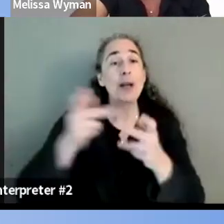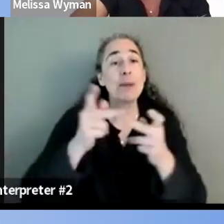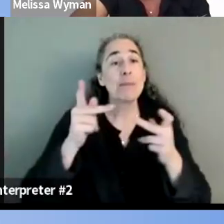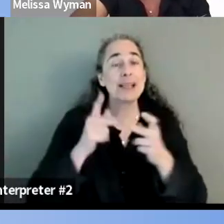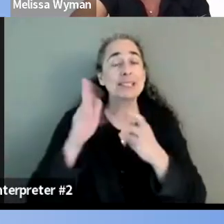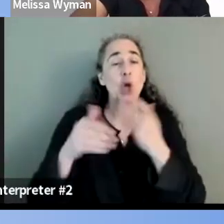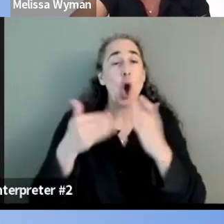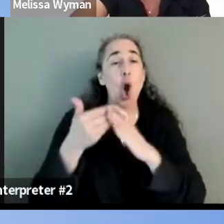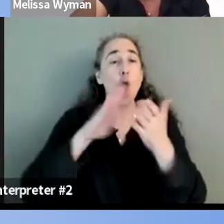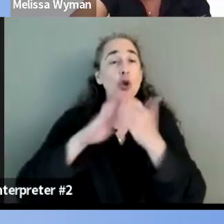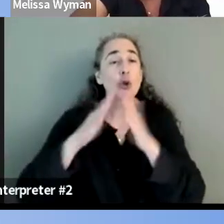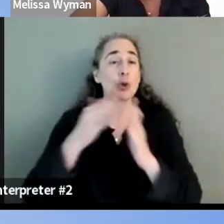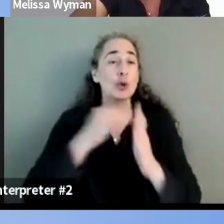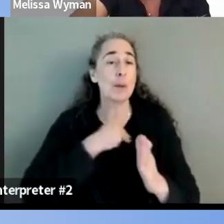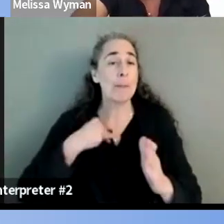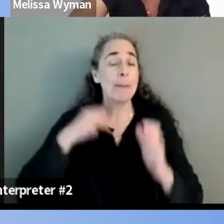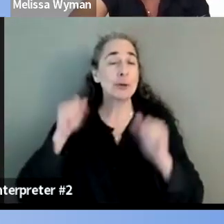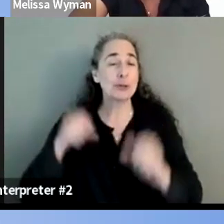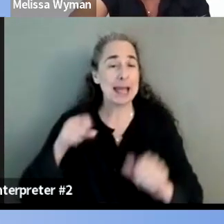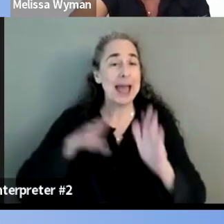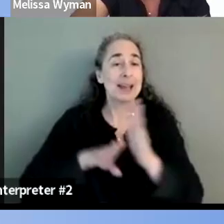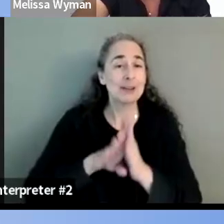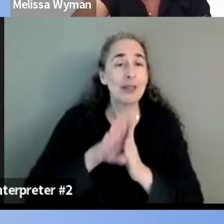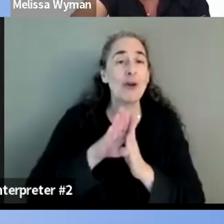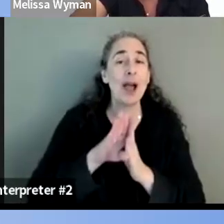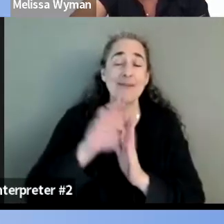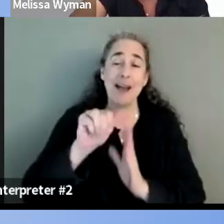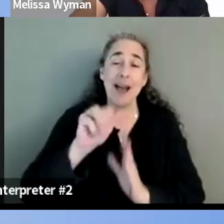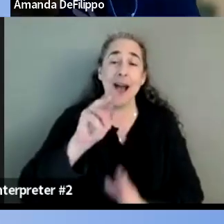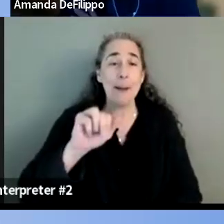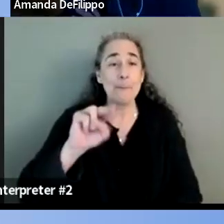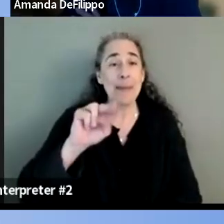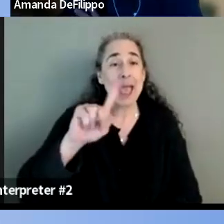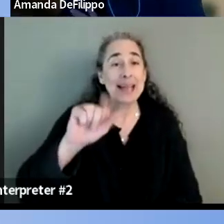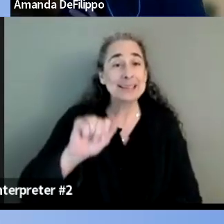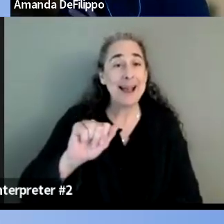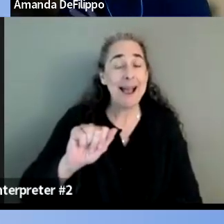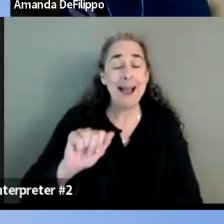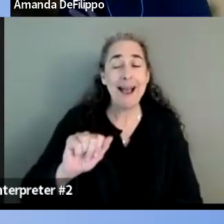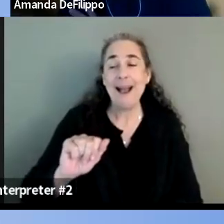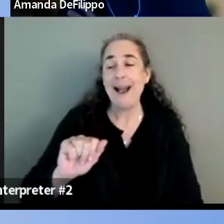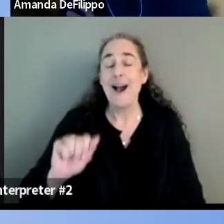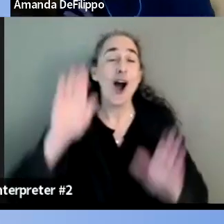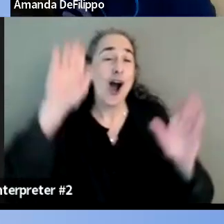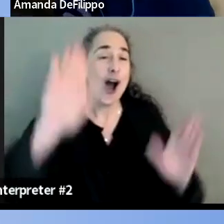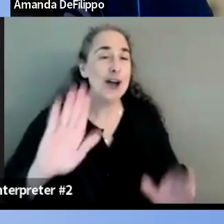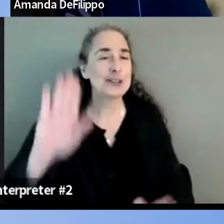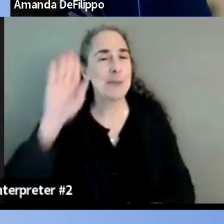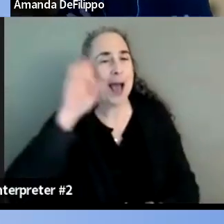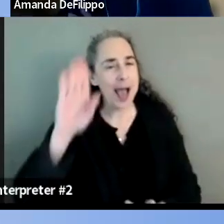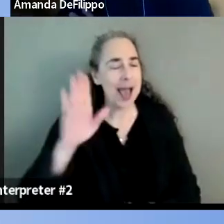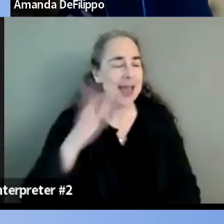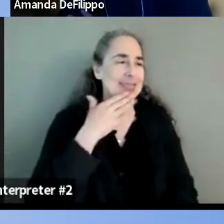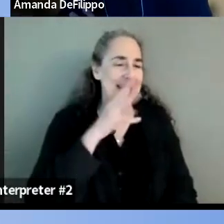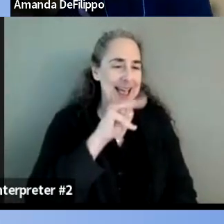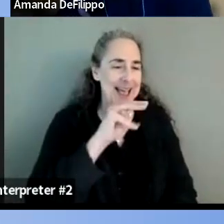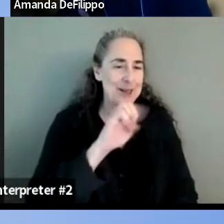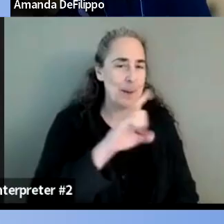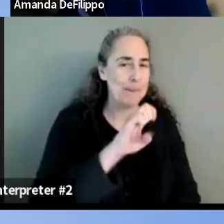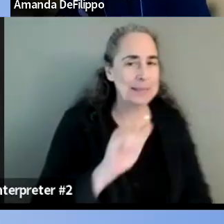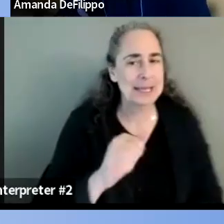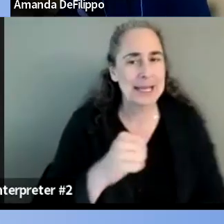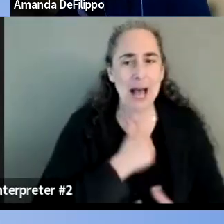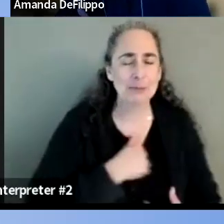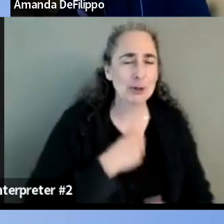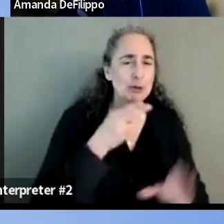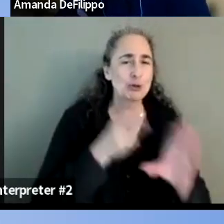all community members can thrive. Amanda? Awesome. Hello, everybody. Thank you, Melissa. I'm so sorry to jump